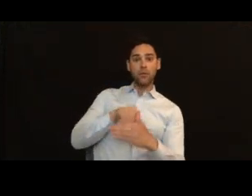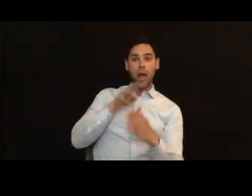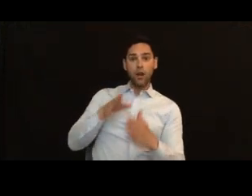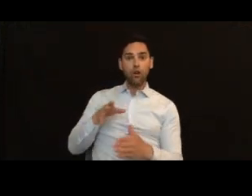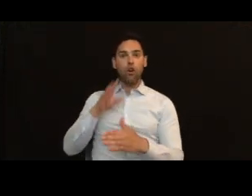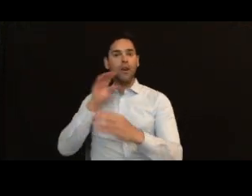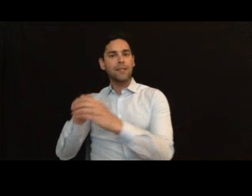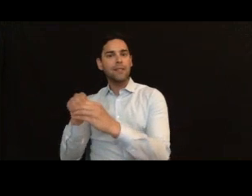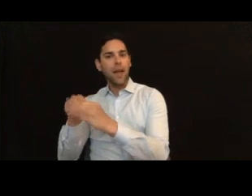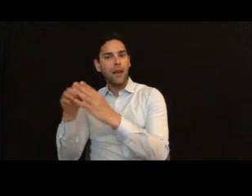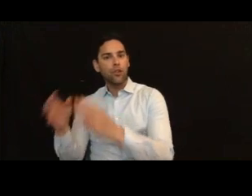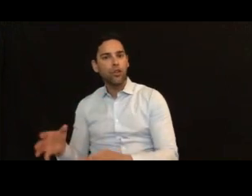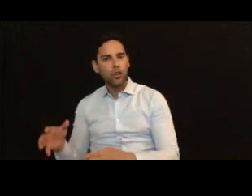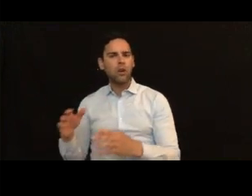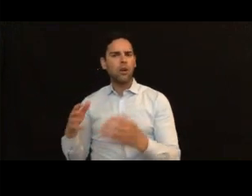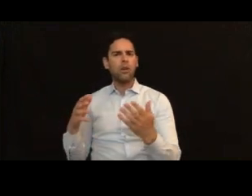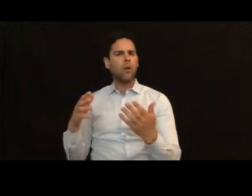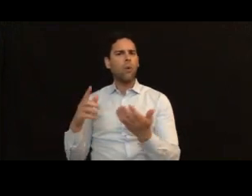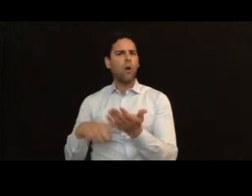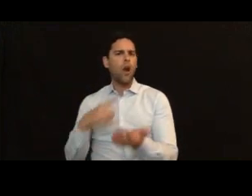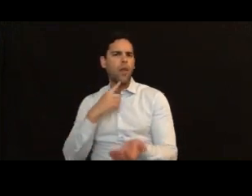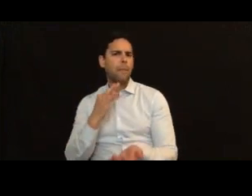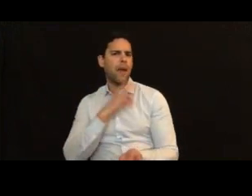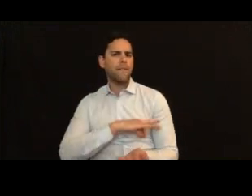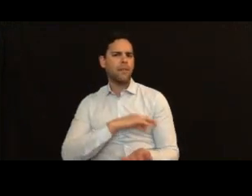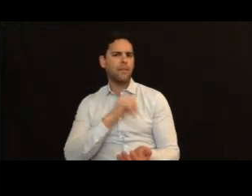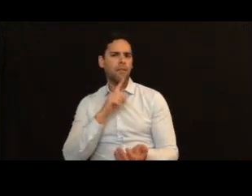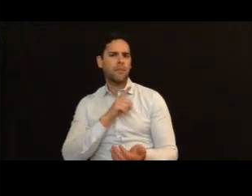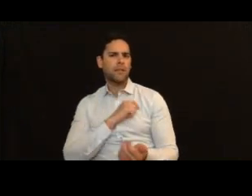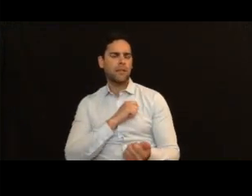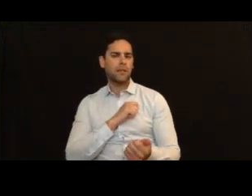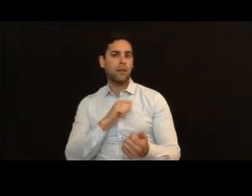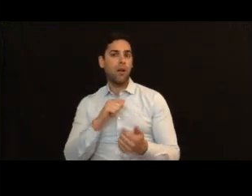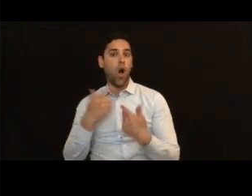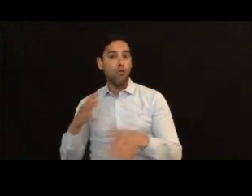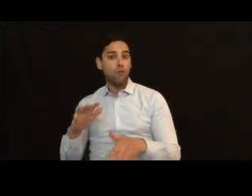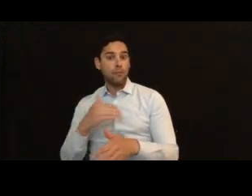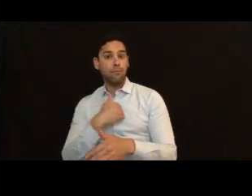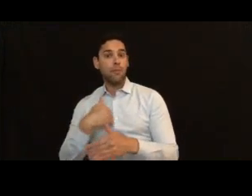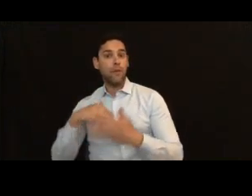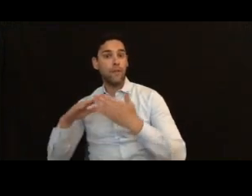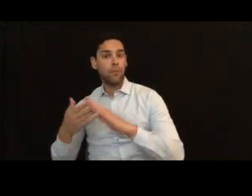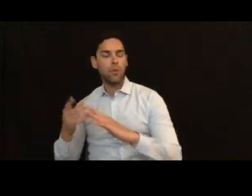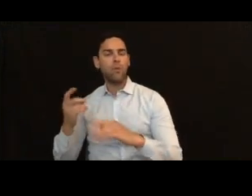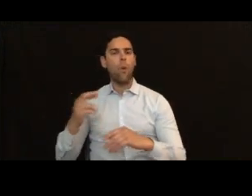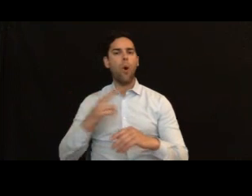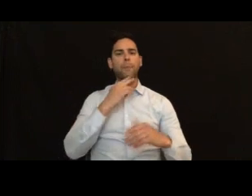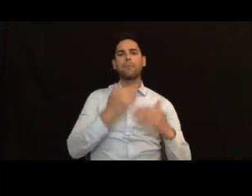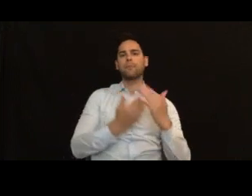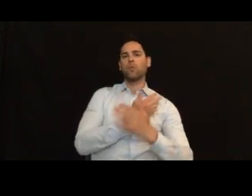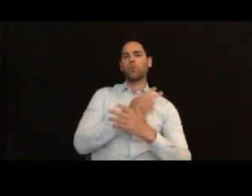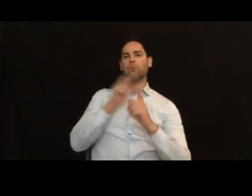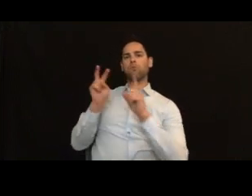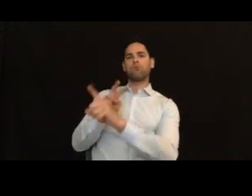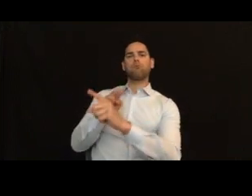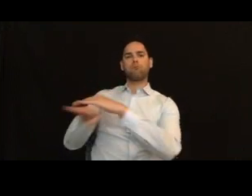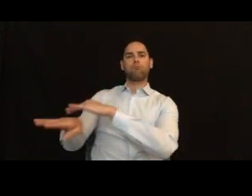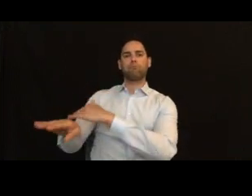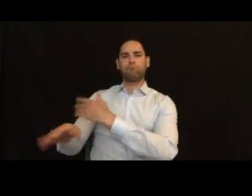that discussion? What are the benefits to being an outsider versus being an insider? And inserting ourselves as an outsider into